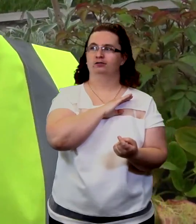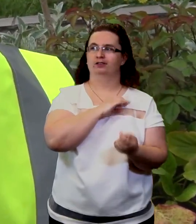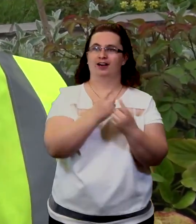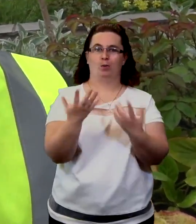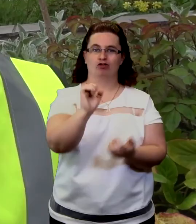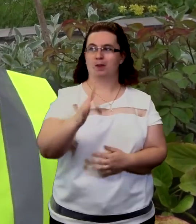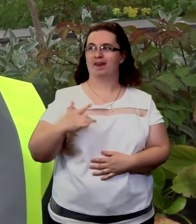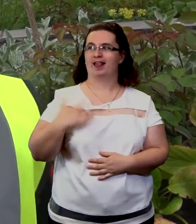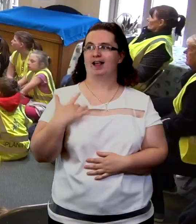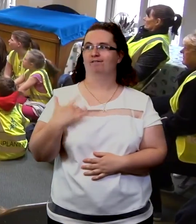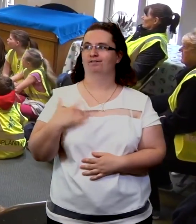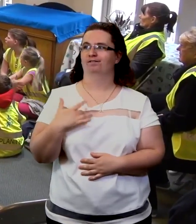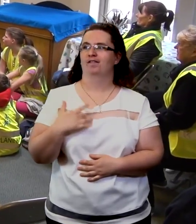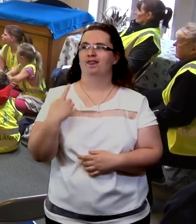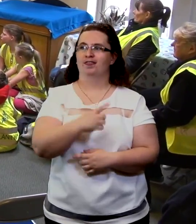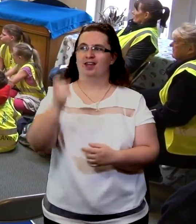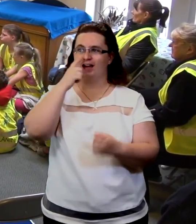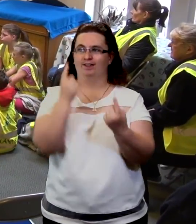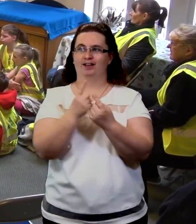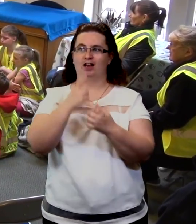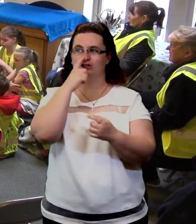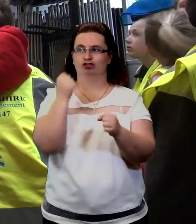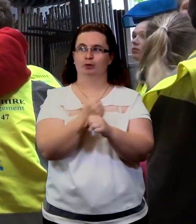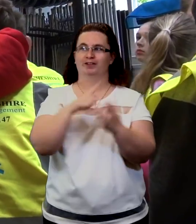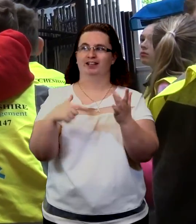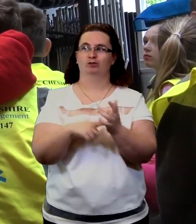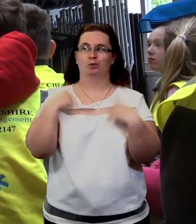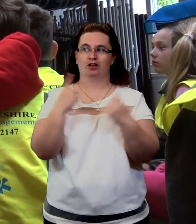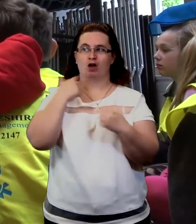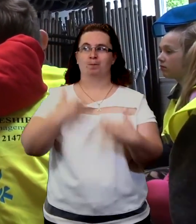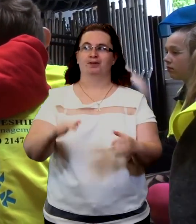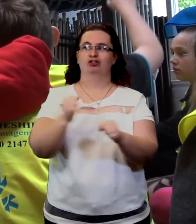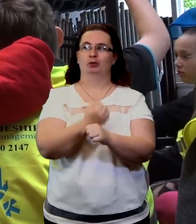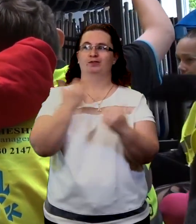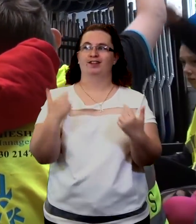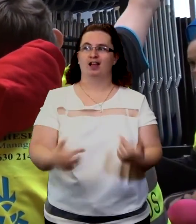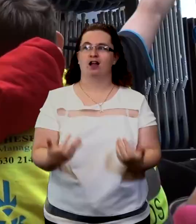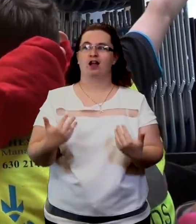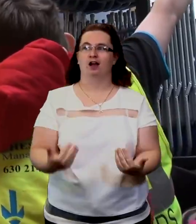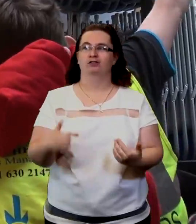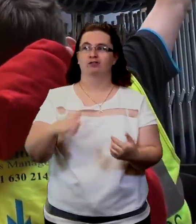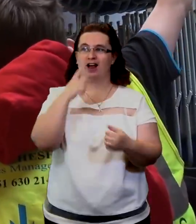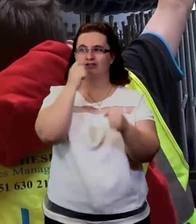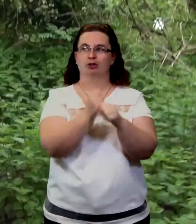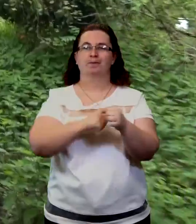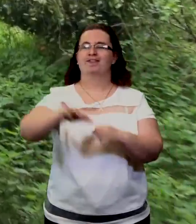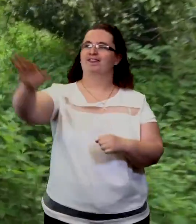good experience for them just to think that the countryside's not a frightening place to be, it's a place where they can have fun and feel comfortable.